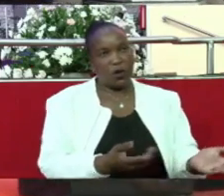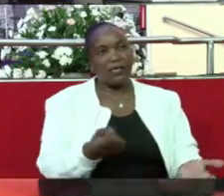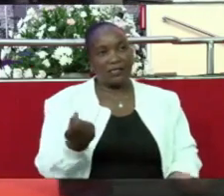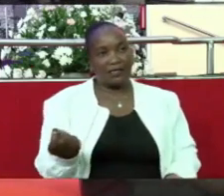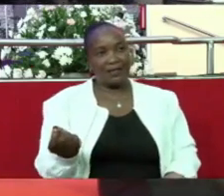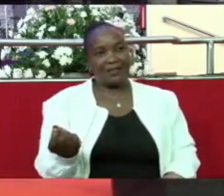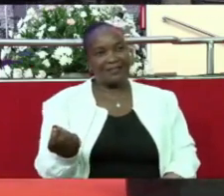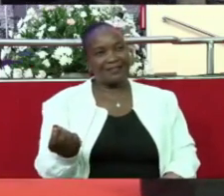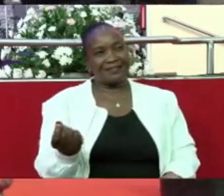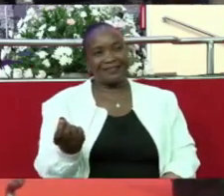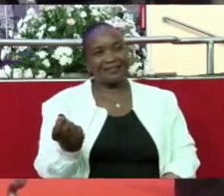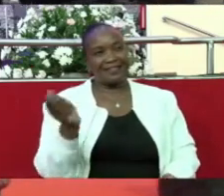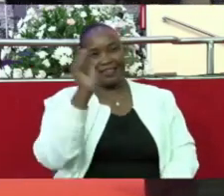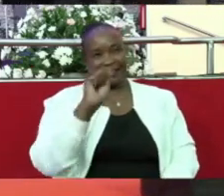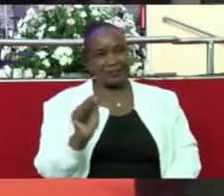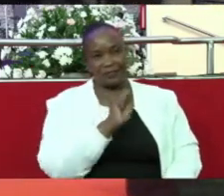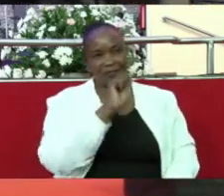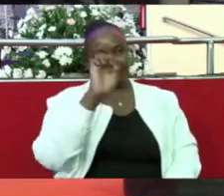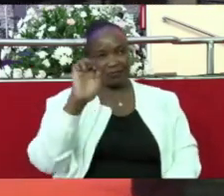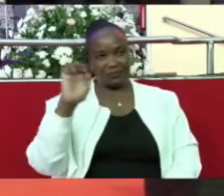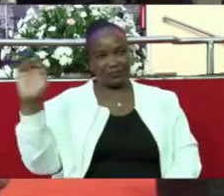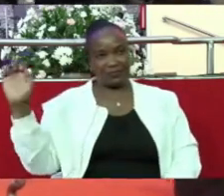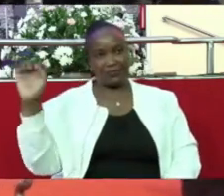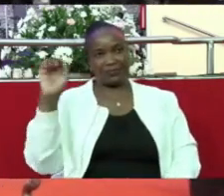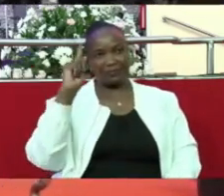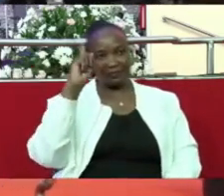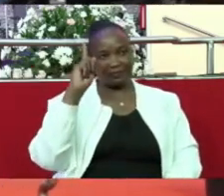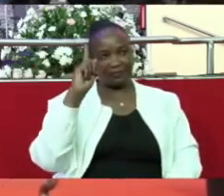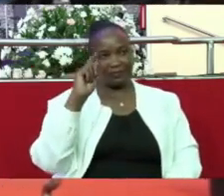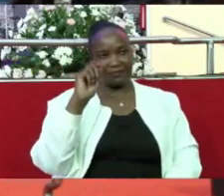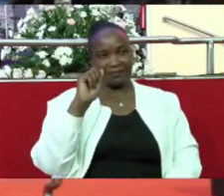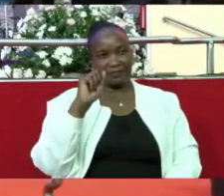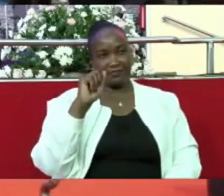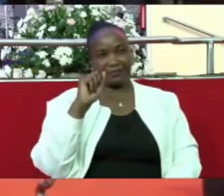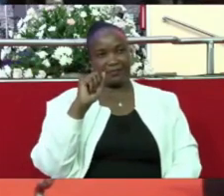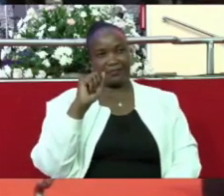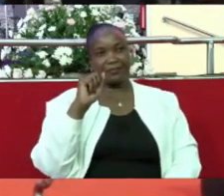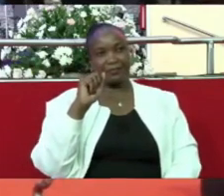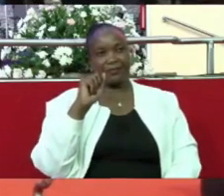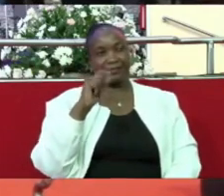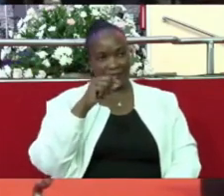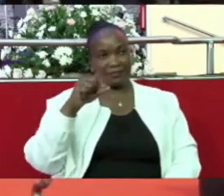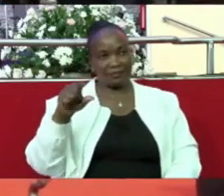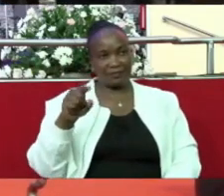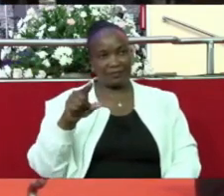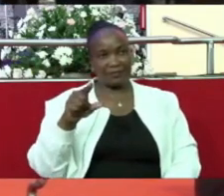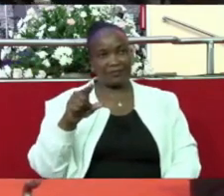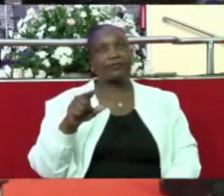bread. That there will be enough. And after you do that, then He says, I will rebuke the